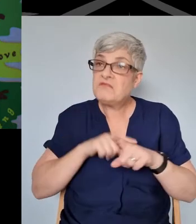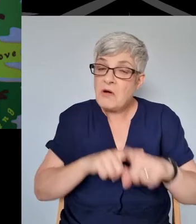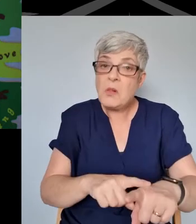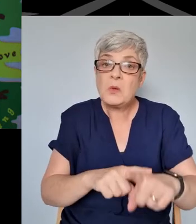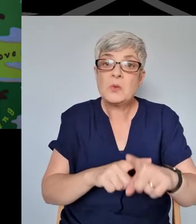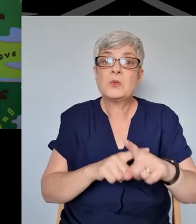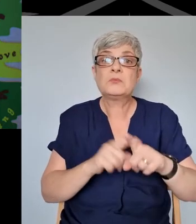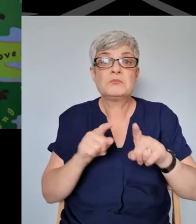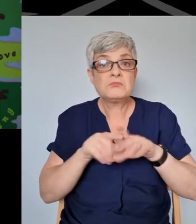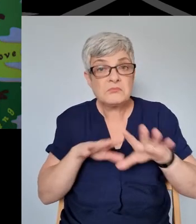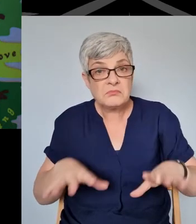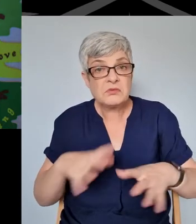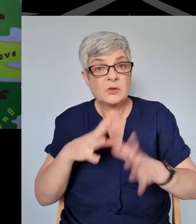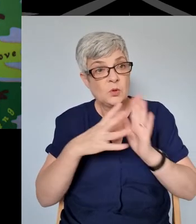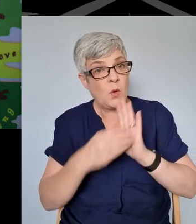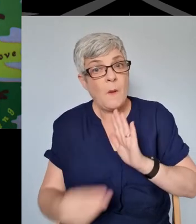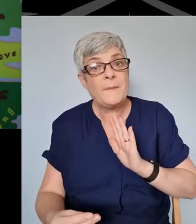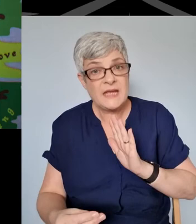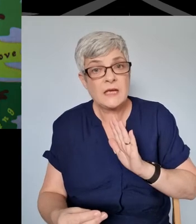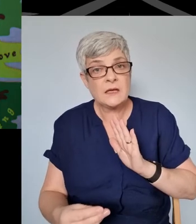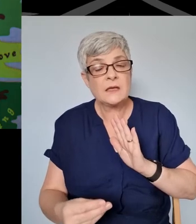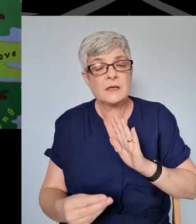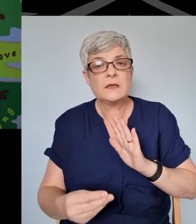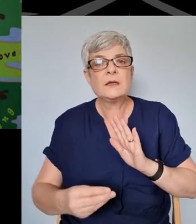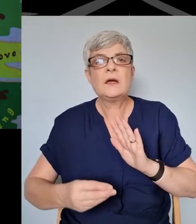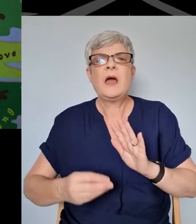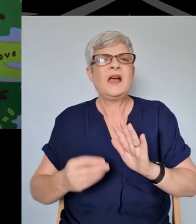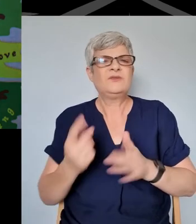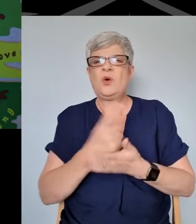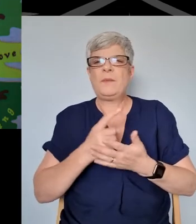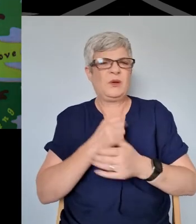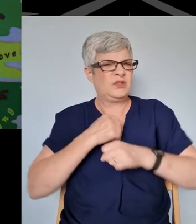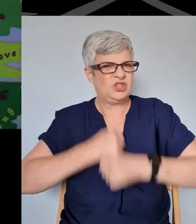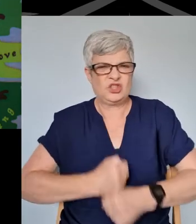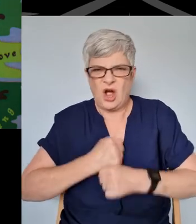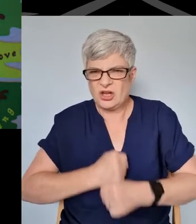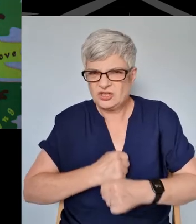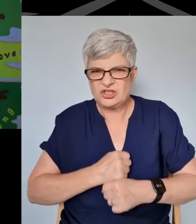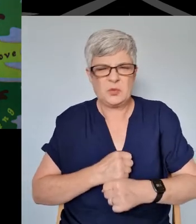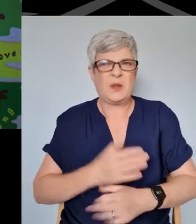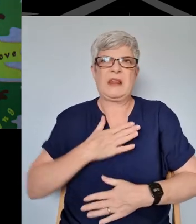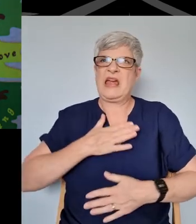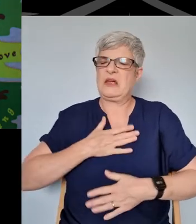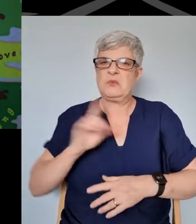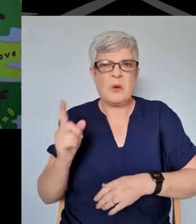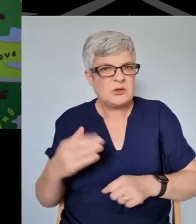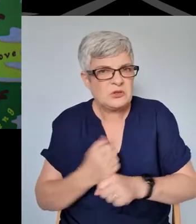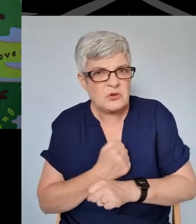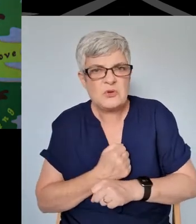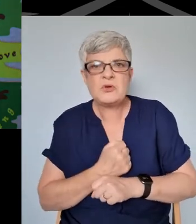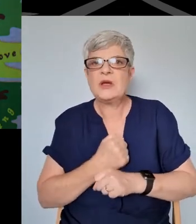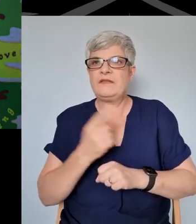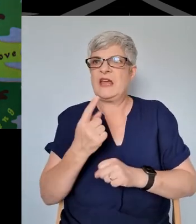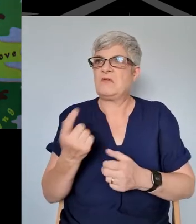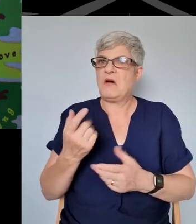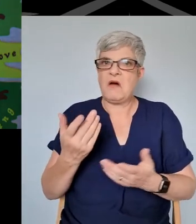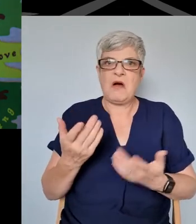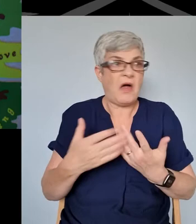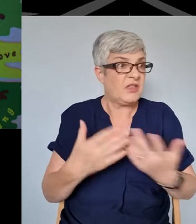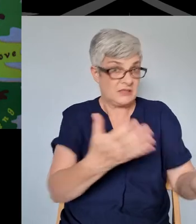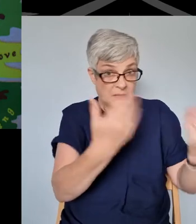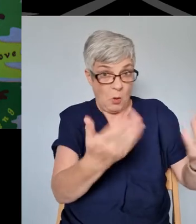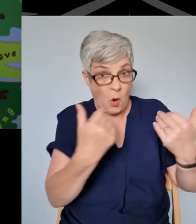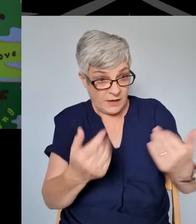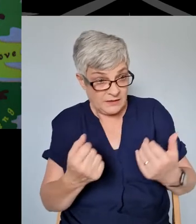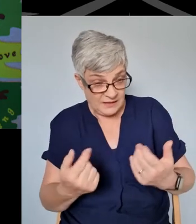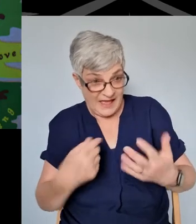resemble. And the gospel is not about the church, about how much we like what we do and others might like to join in. It is about